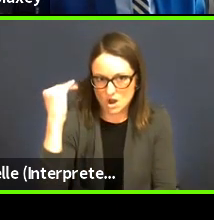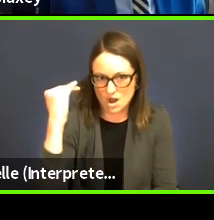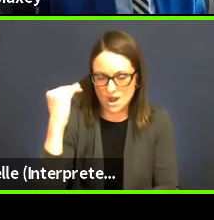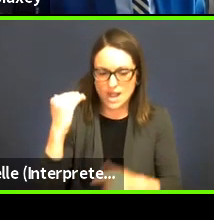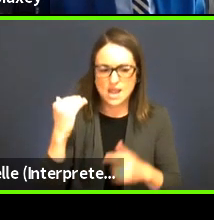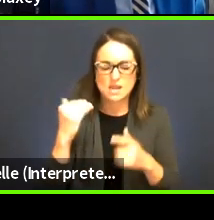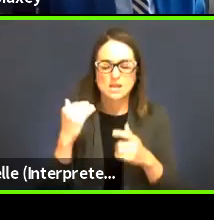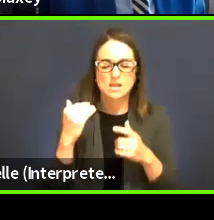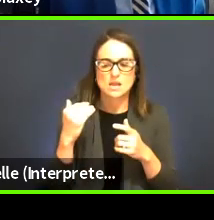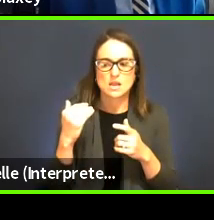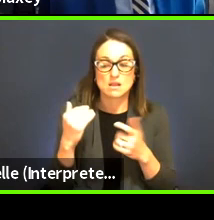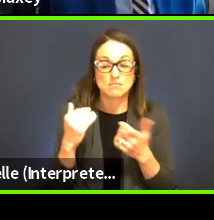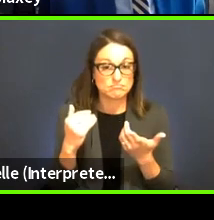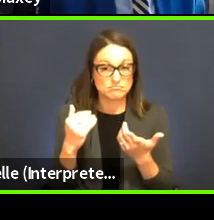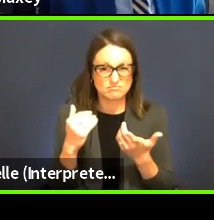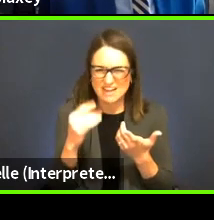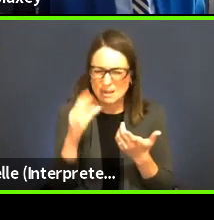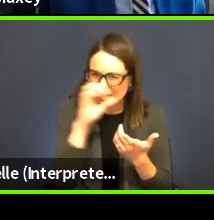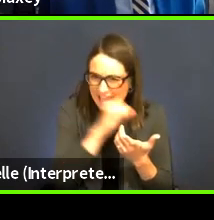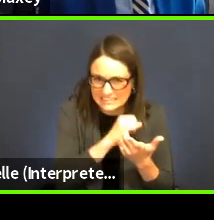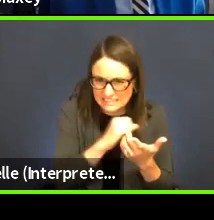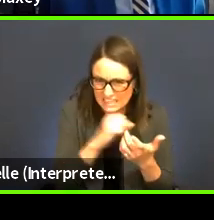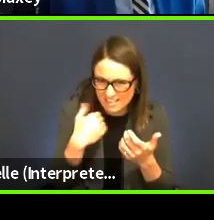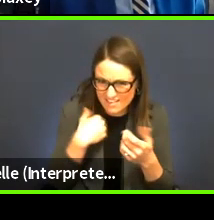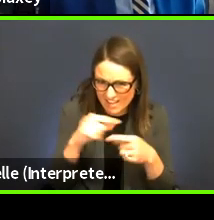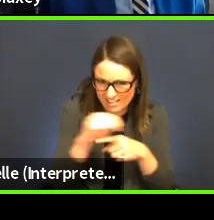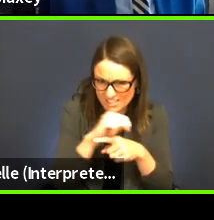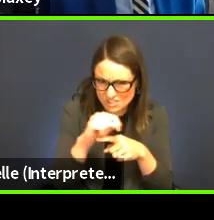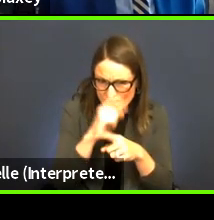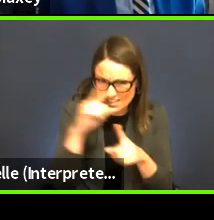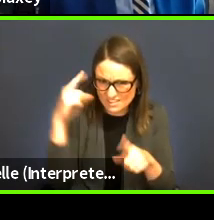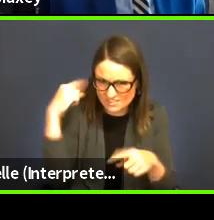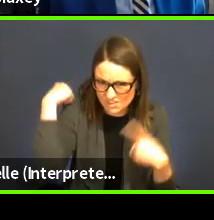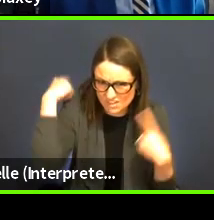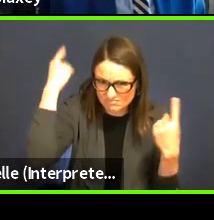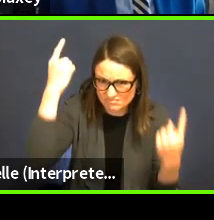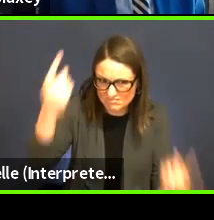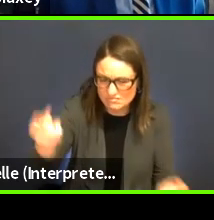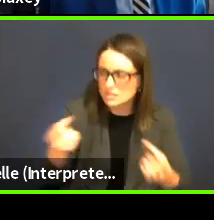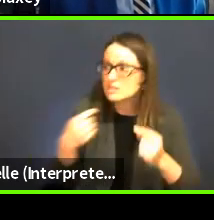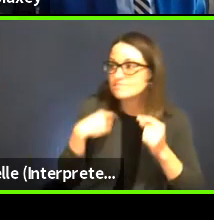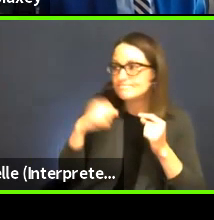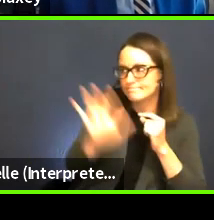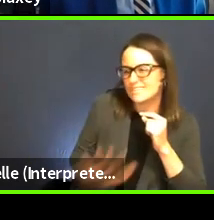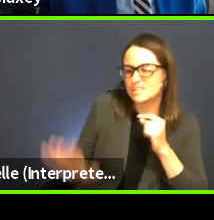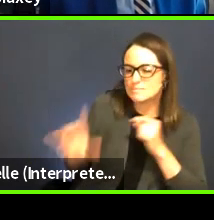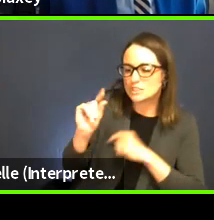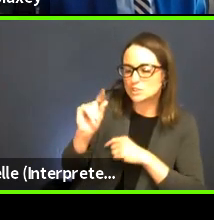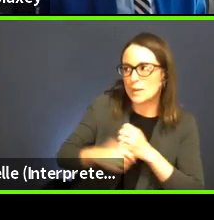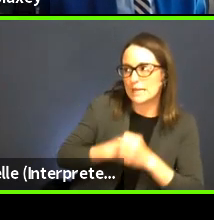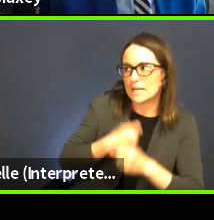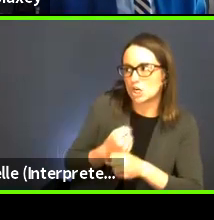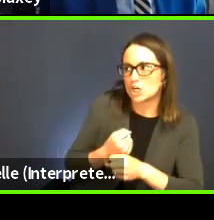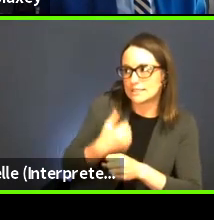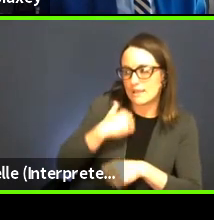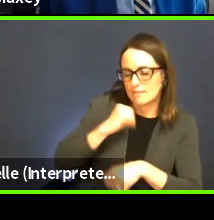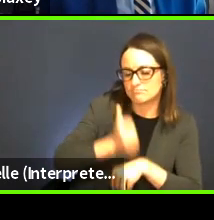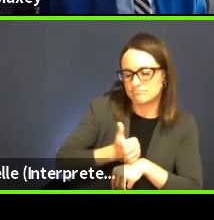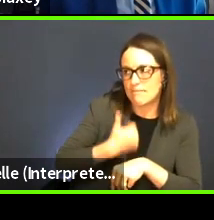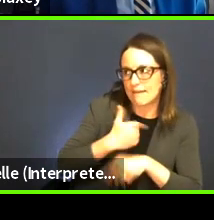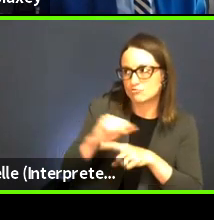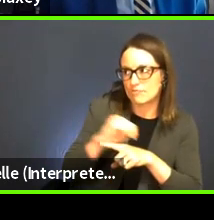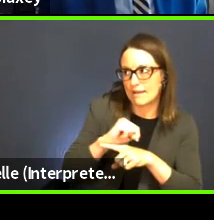I'm guessing, quite a while, right? I understand for about 20 years, Mr. Chairman. Yeah, okay. And